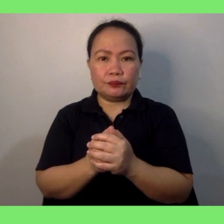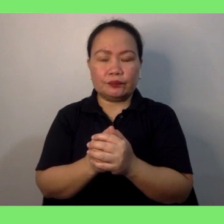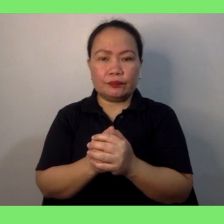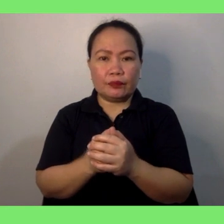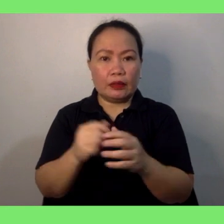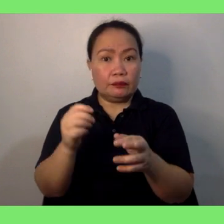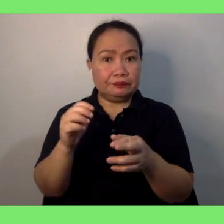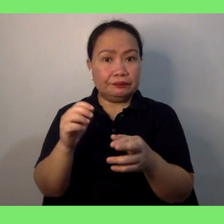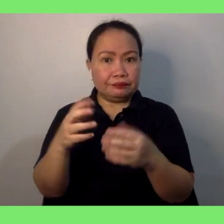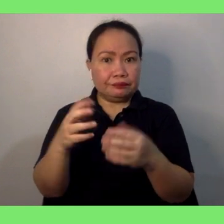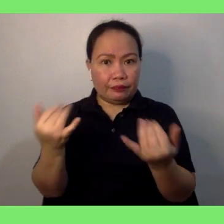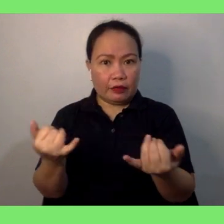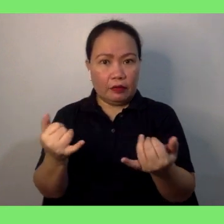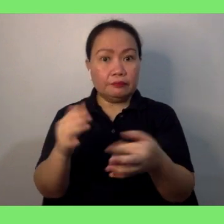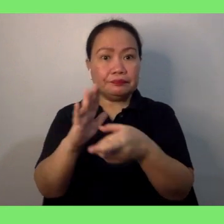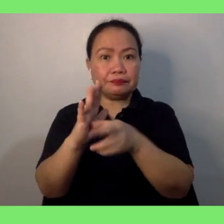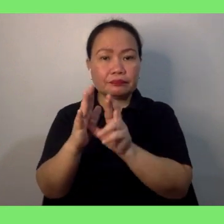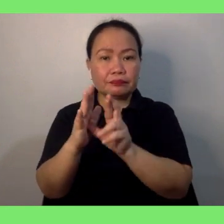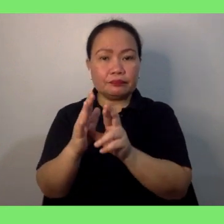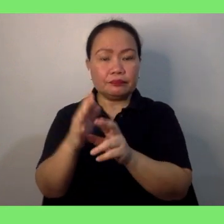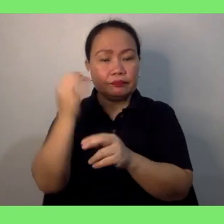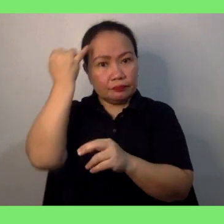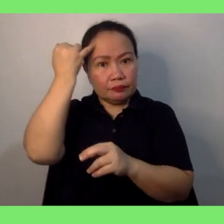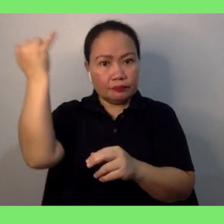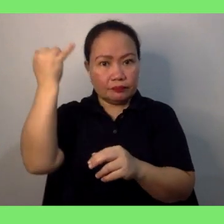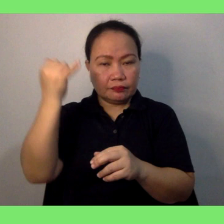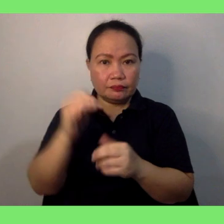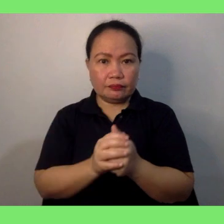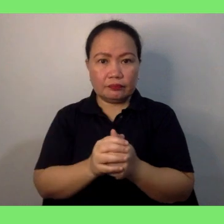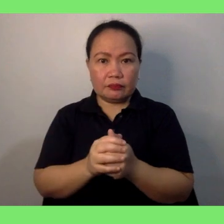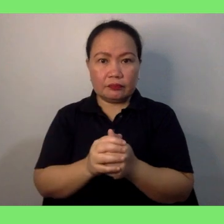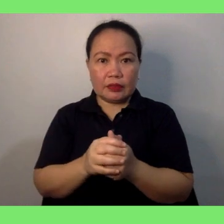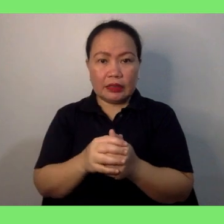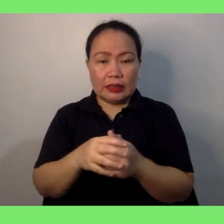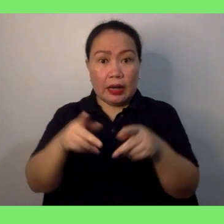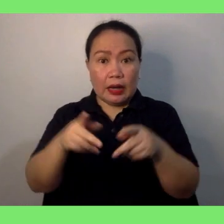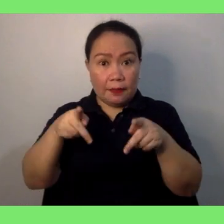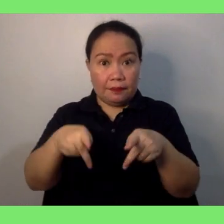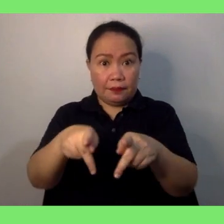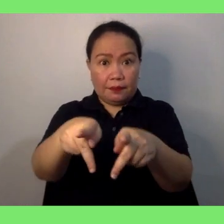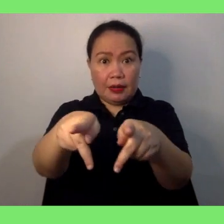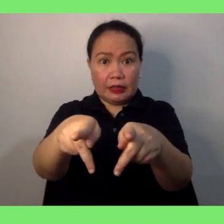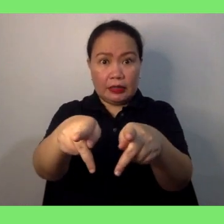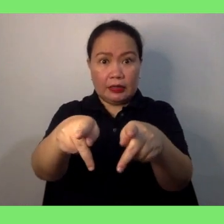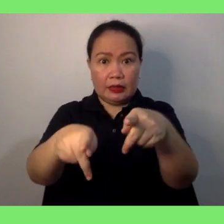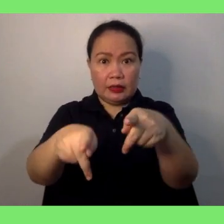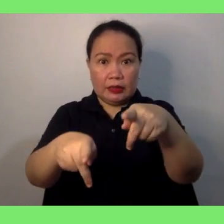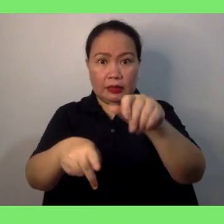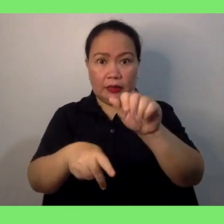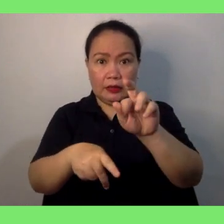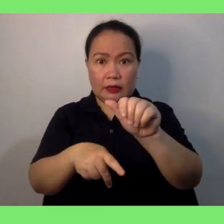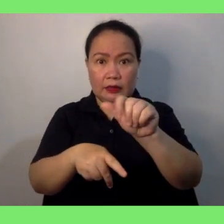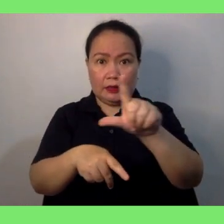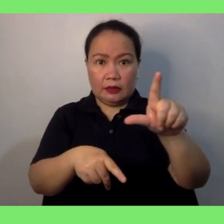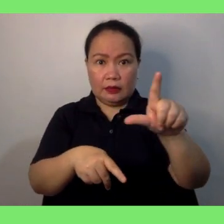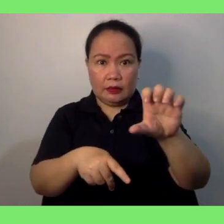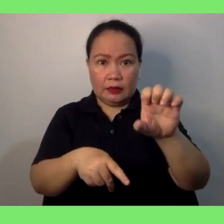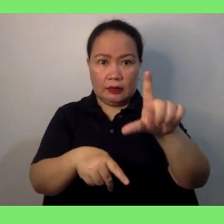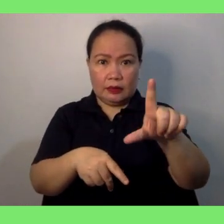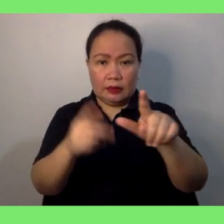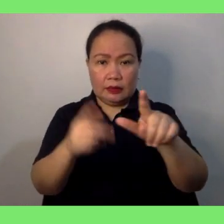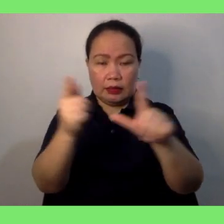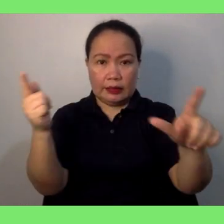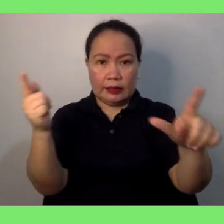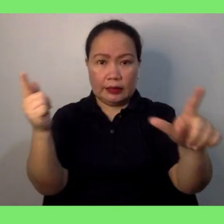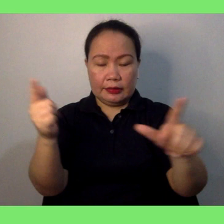parallel lines and transversal, although na-discuss na po ito dun sa previous video. So, medyo papasadahan lang